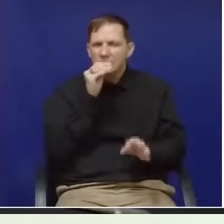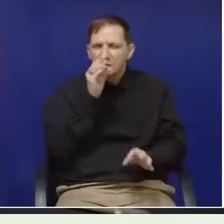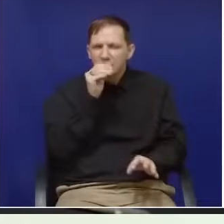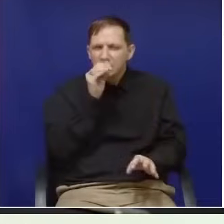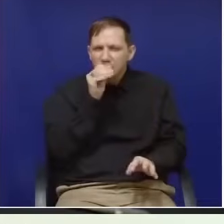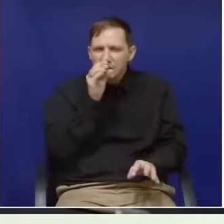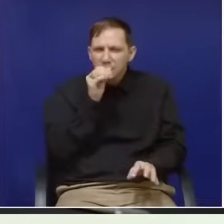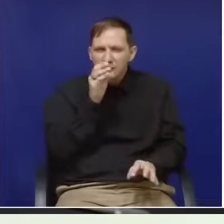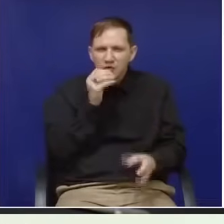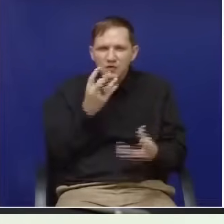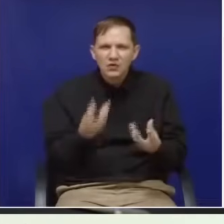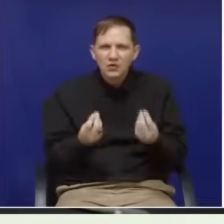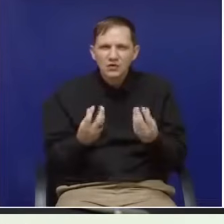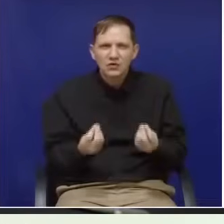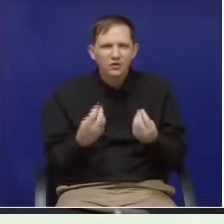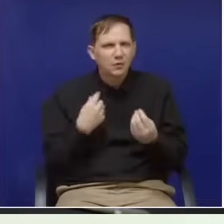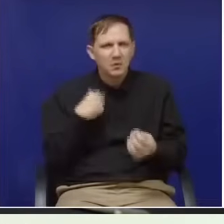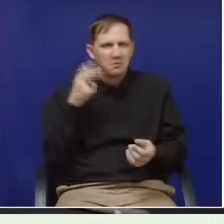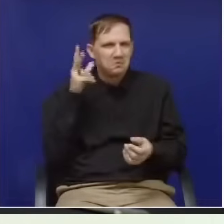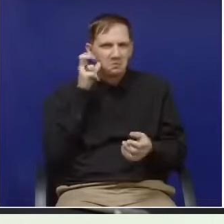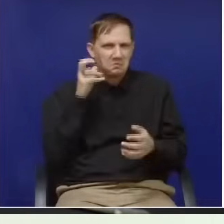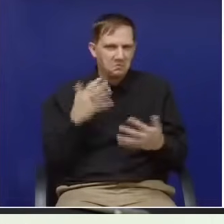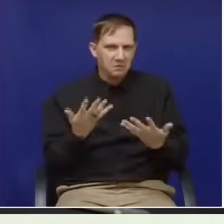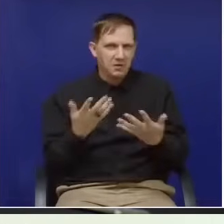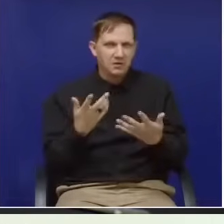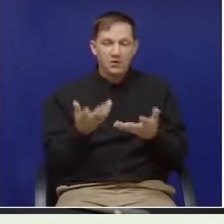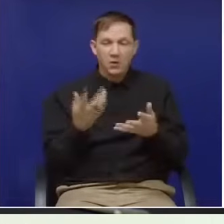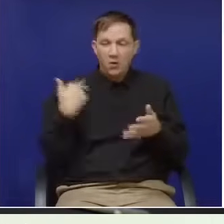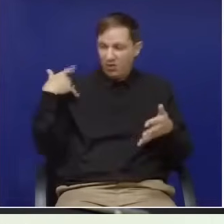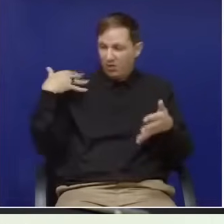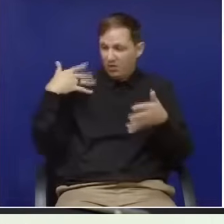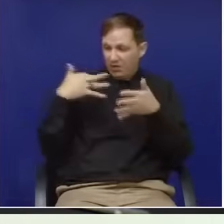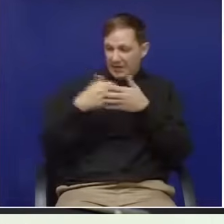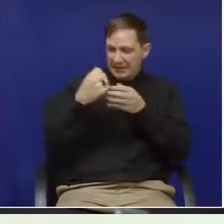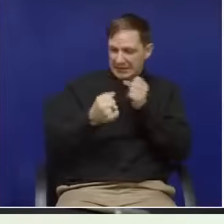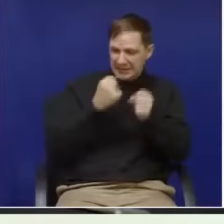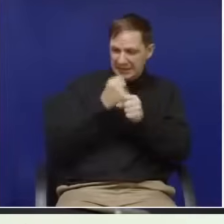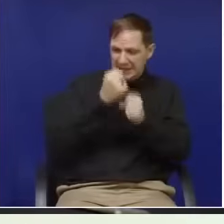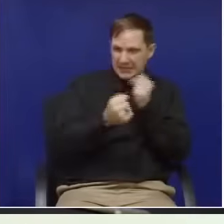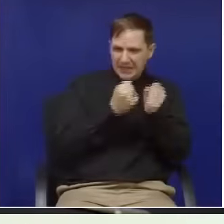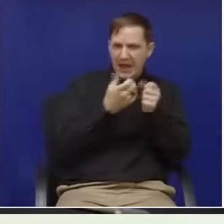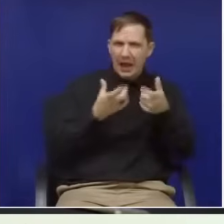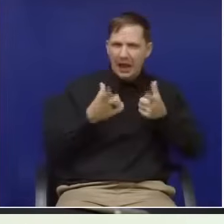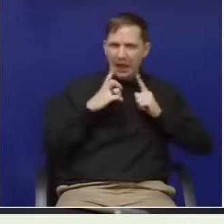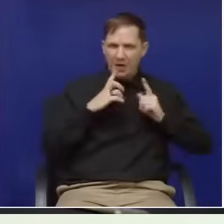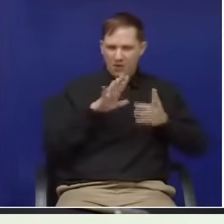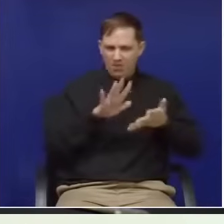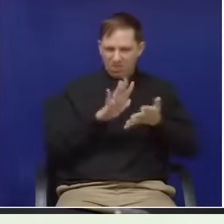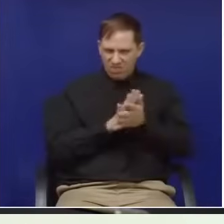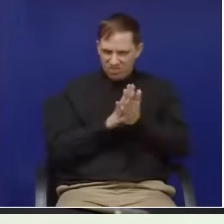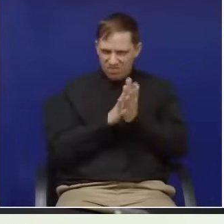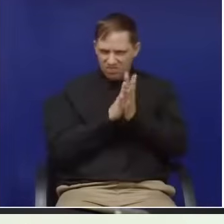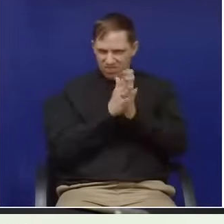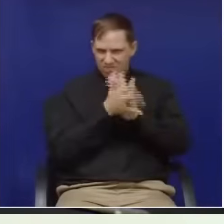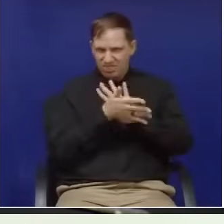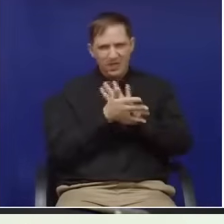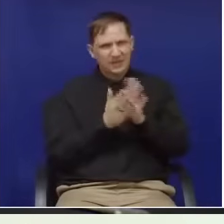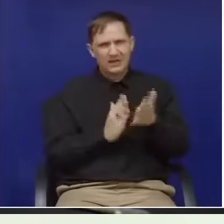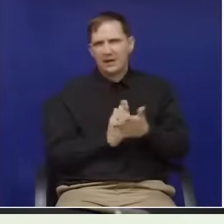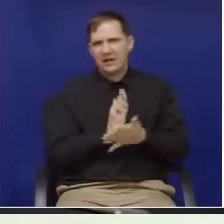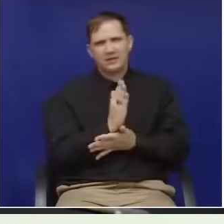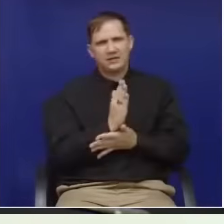environment. How, in the past 30 years, have we allowed this injustice in a justice democratic period to go on? It's a classist